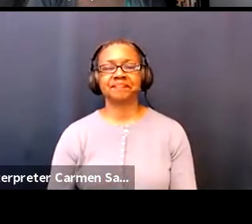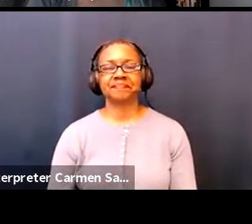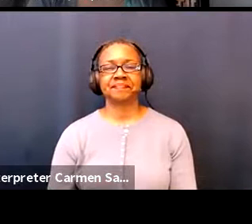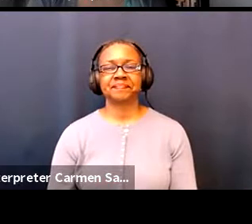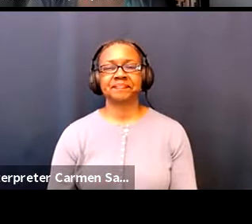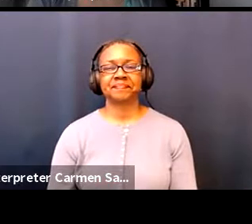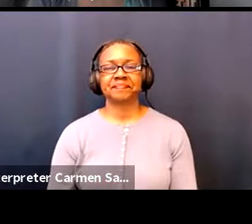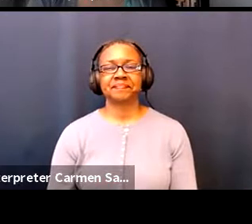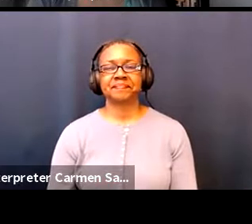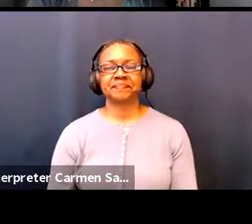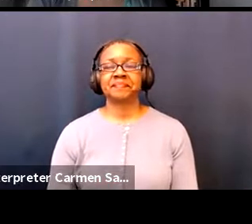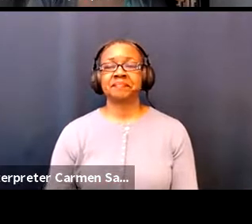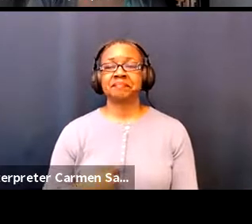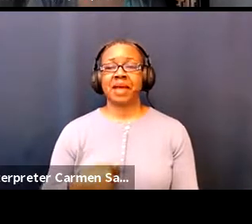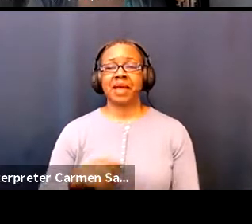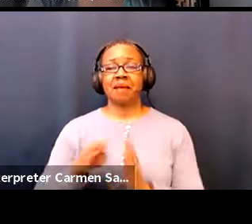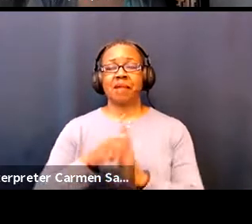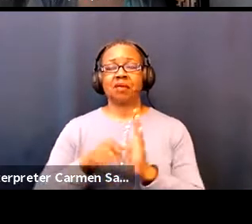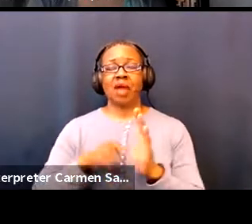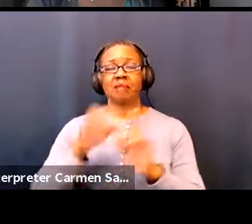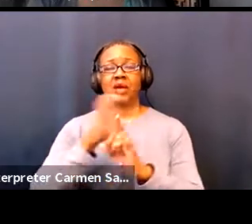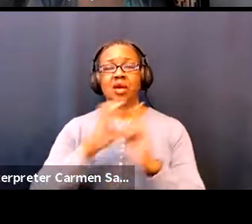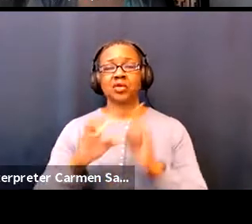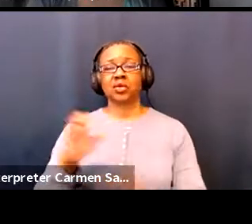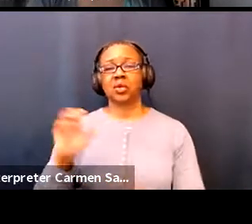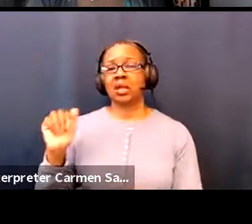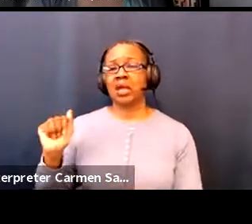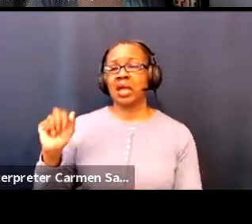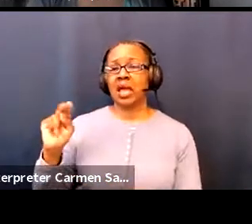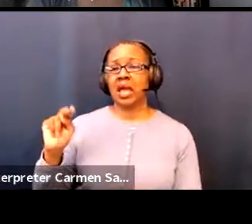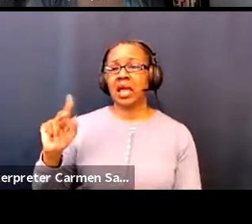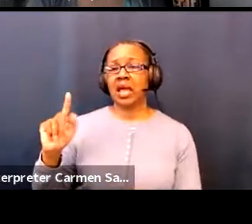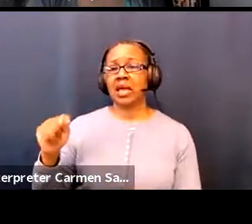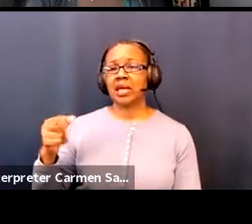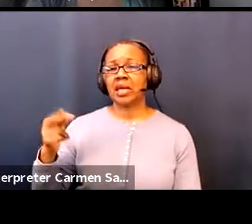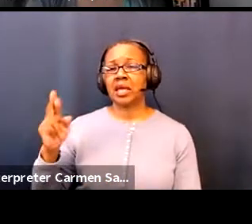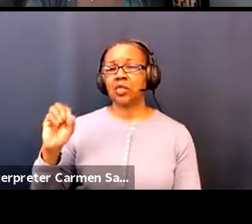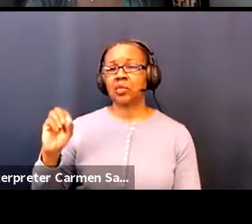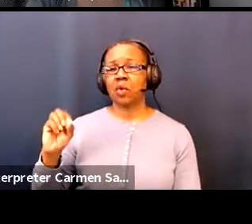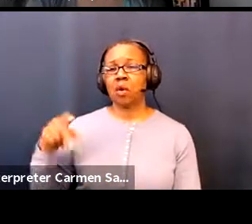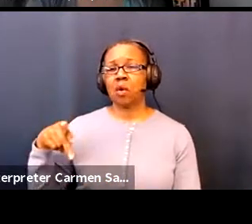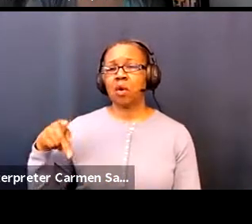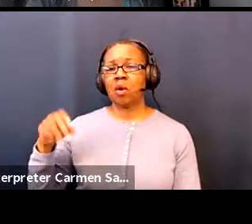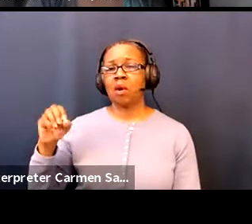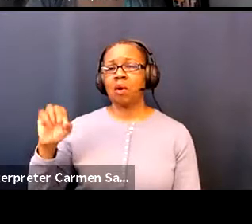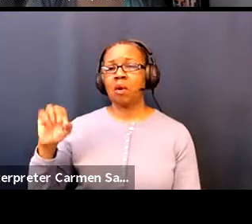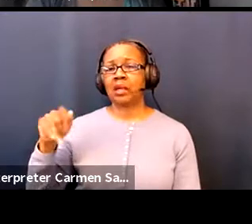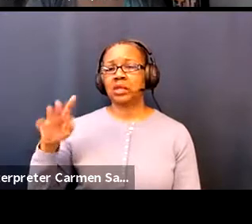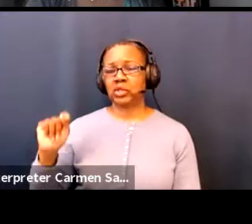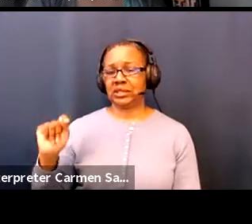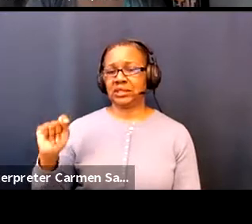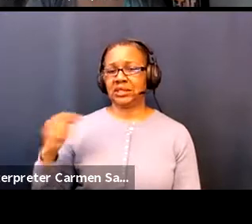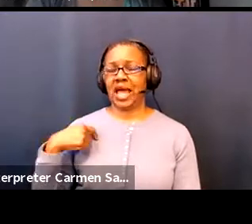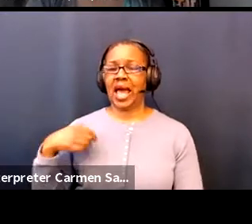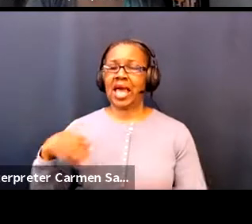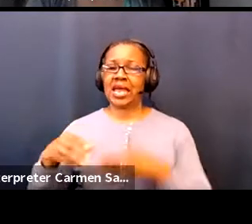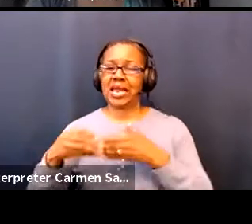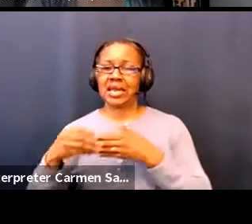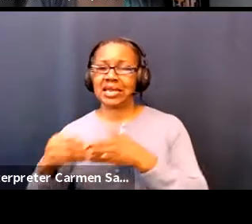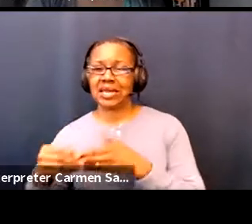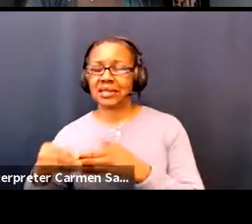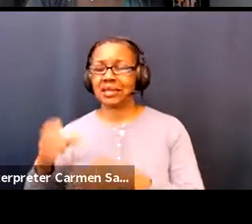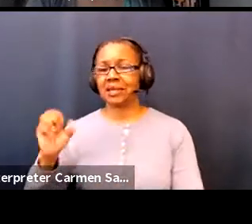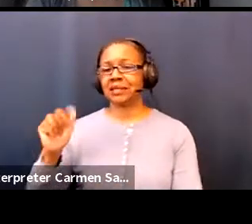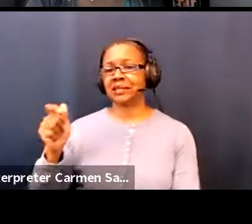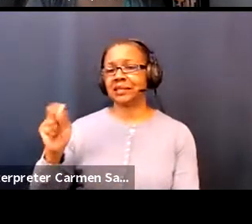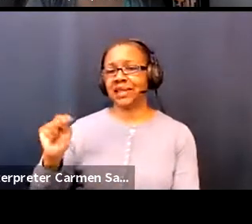a cultural anthropologist. I direct a center at DePaul University called the Steans Center, or Community Engagement